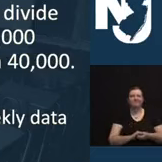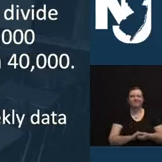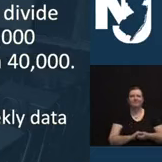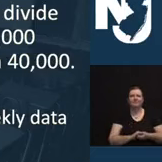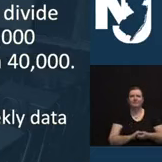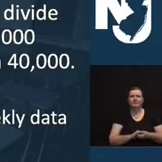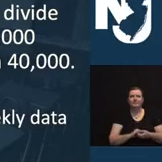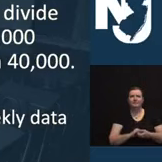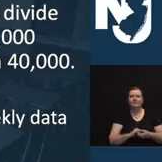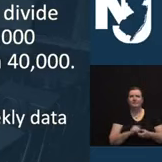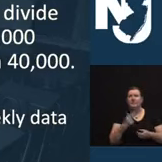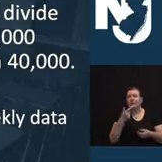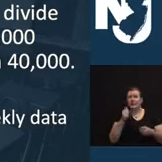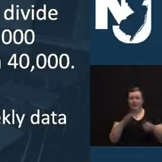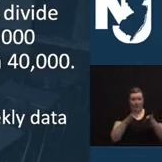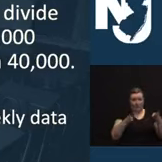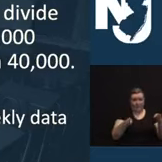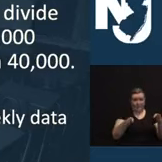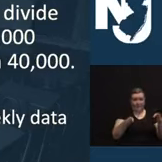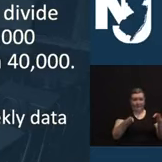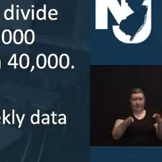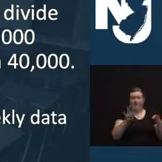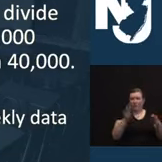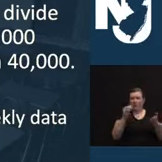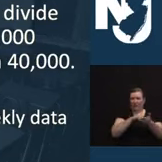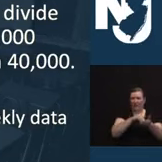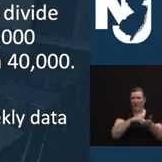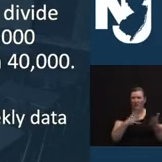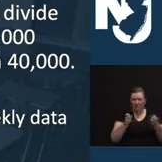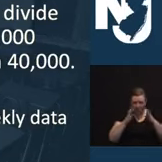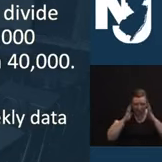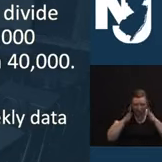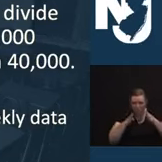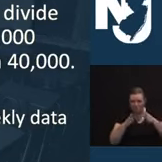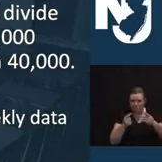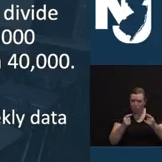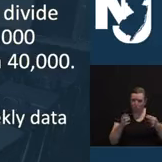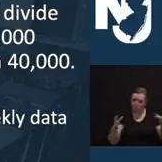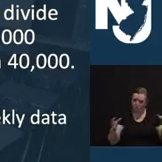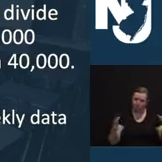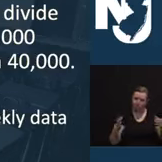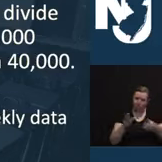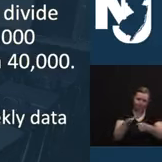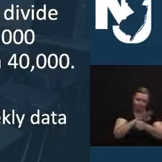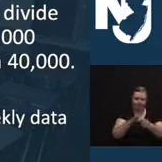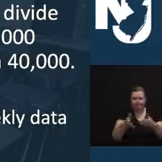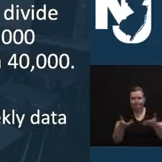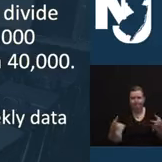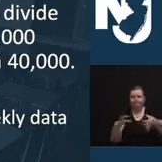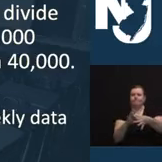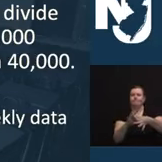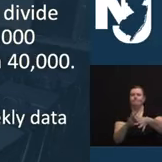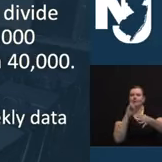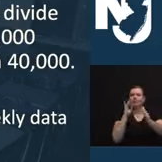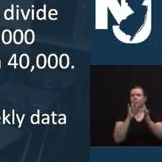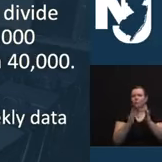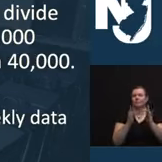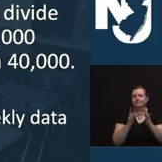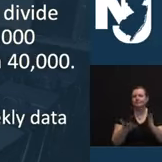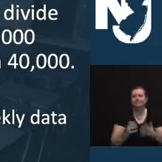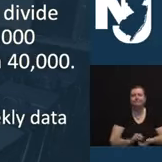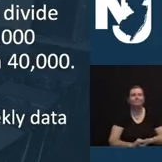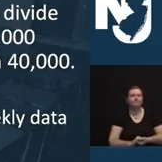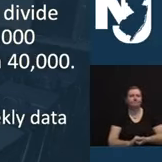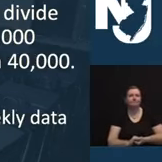40,000 students is still 40,000 students too many. The department continues its work in direct